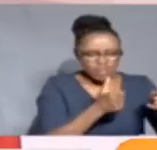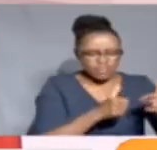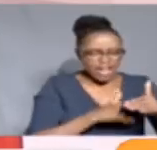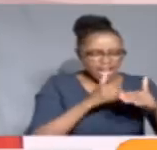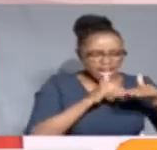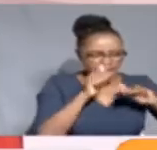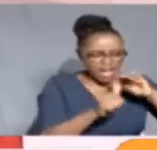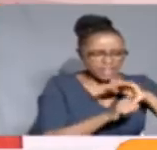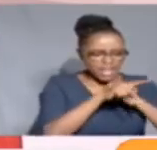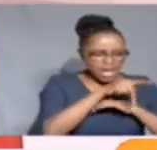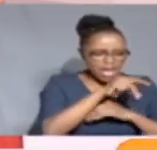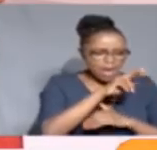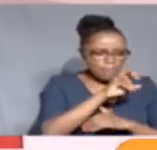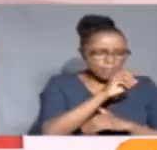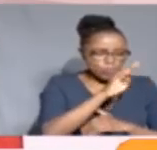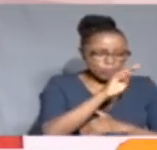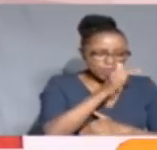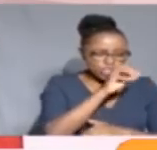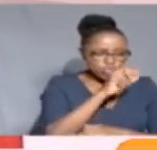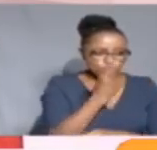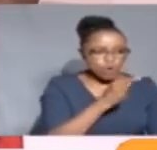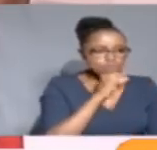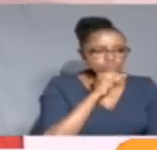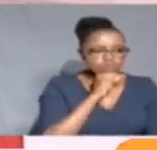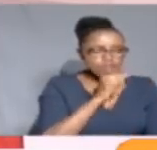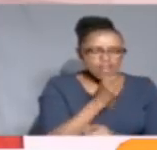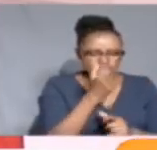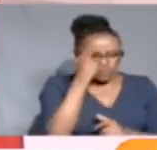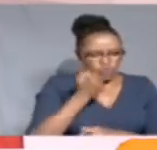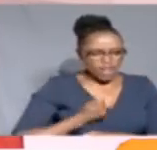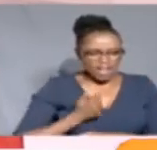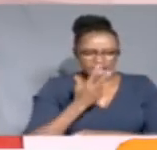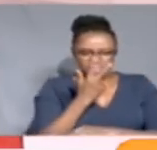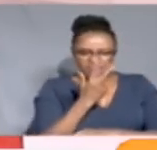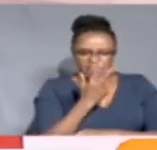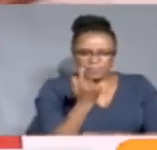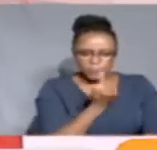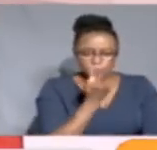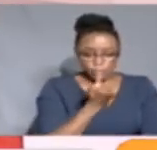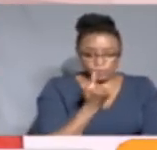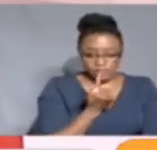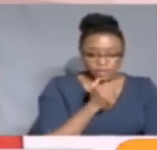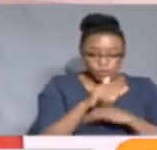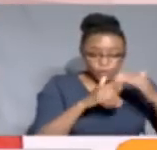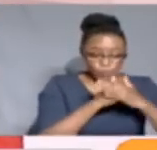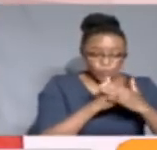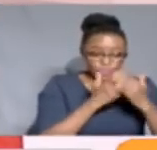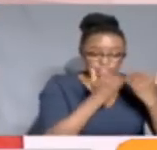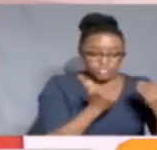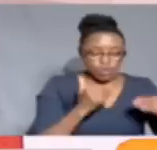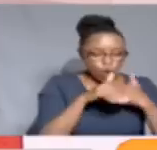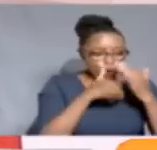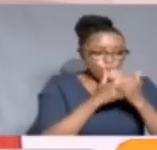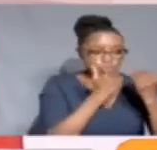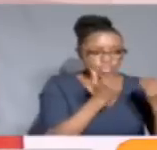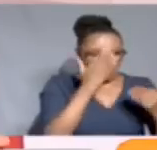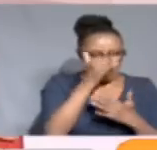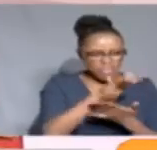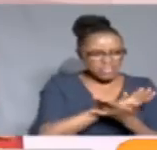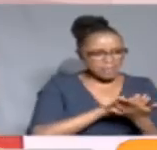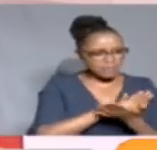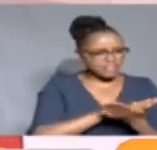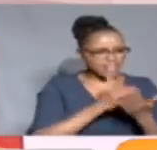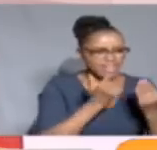probation. Most of them are for boys. There's only a few for girls, about 3. So all these kids, all these children, because they are basically